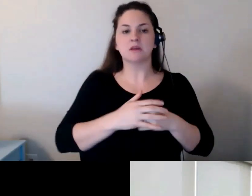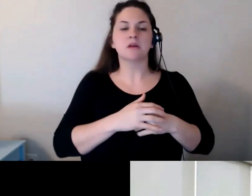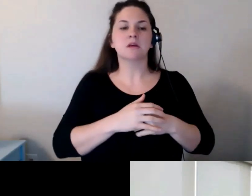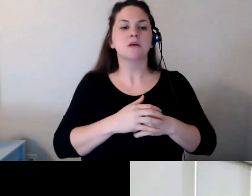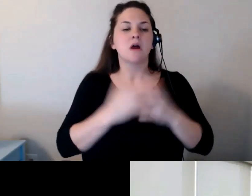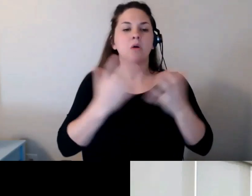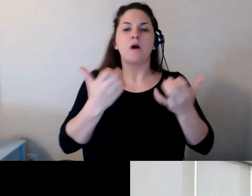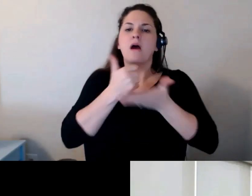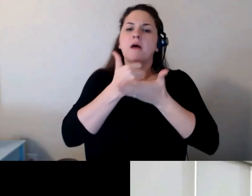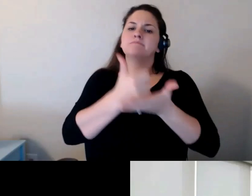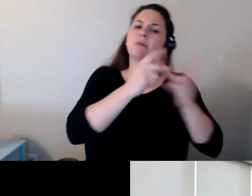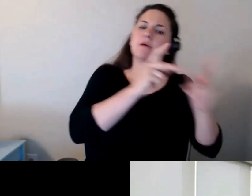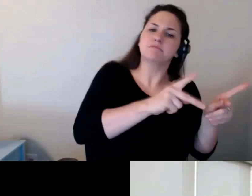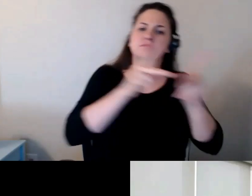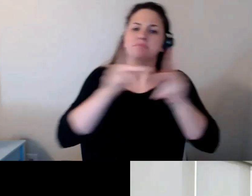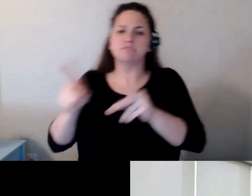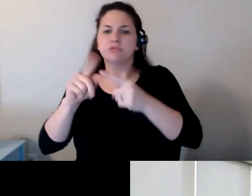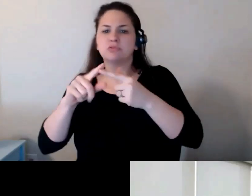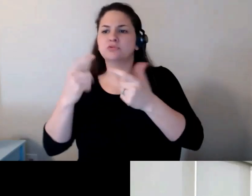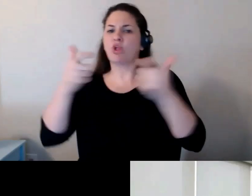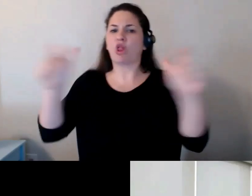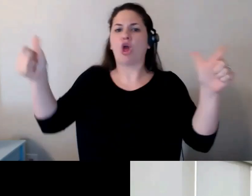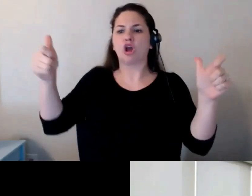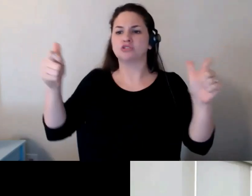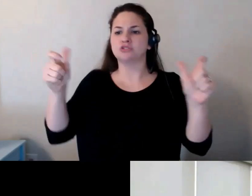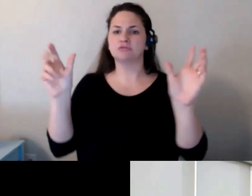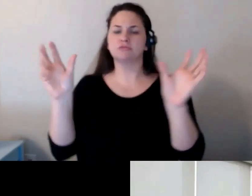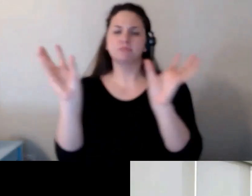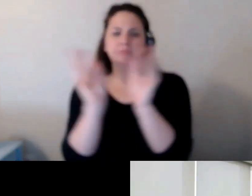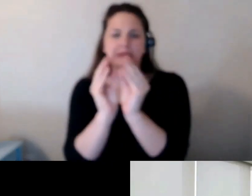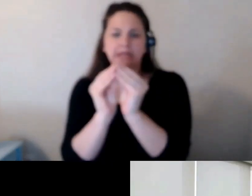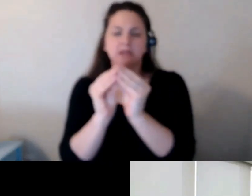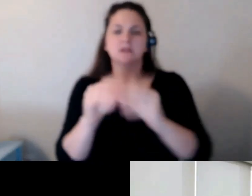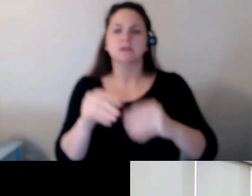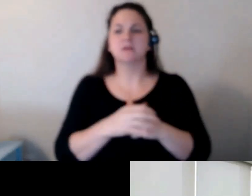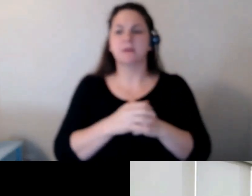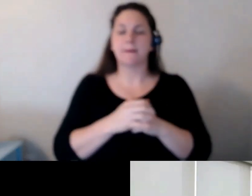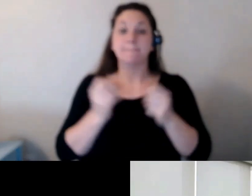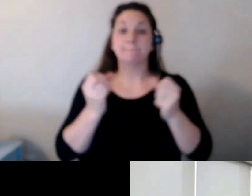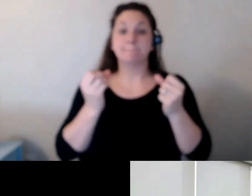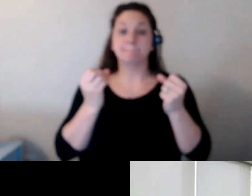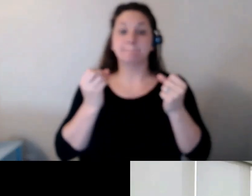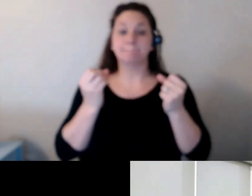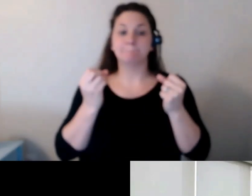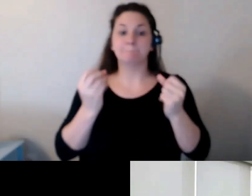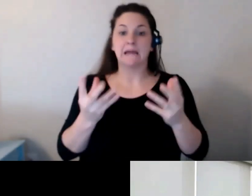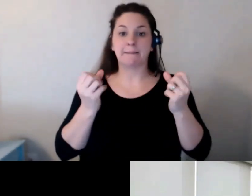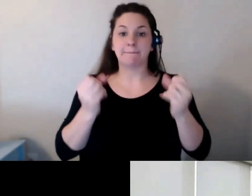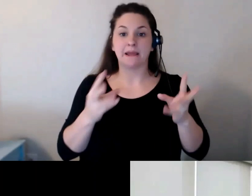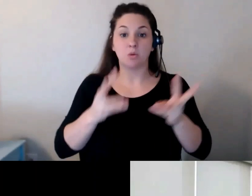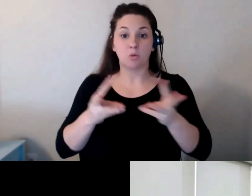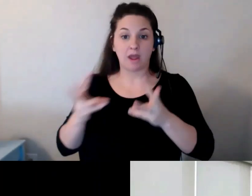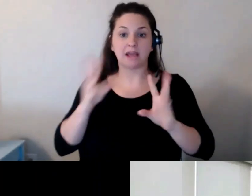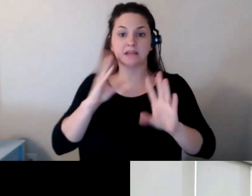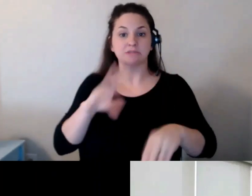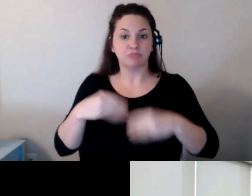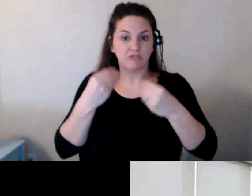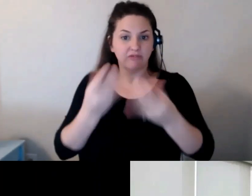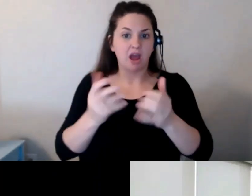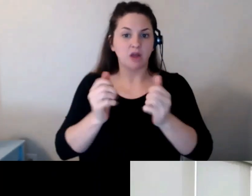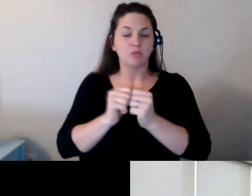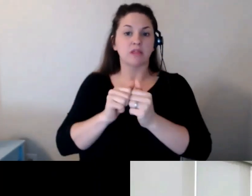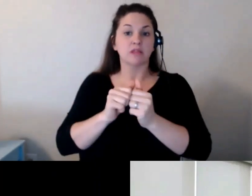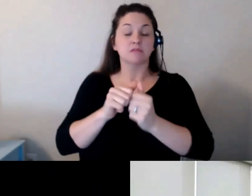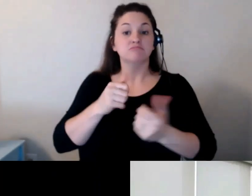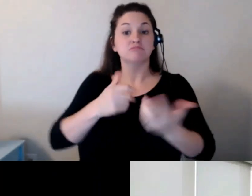the larger virtual meeting and the many, many ways it will provide you with social